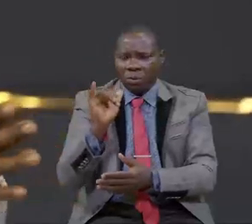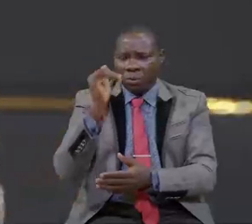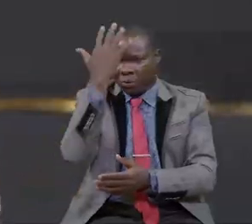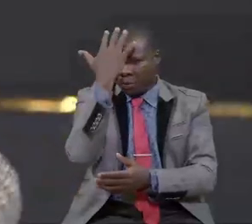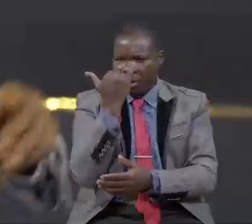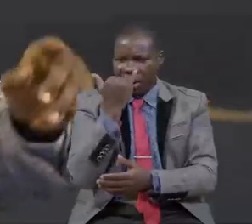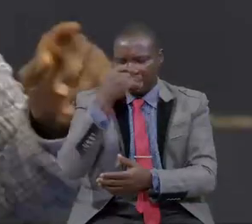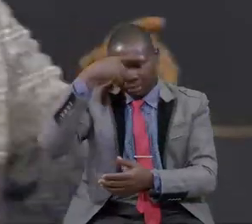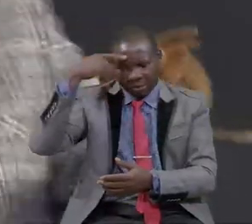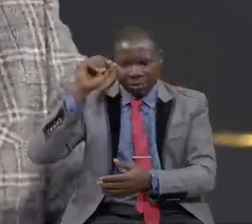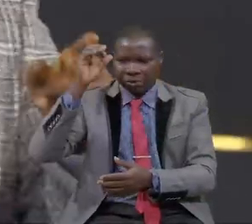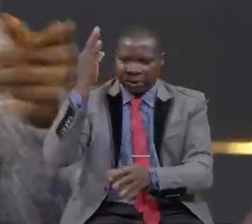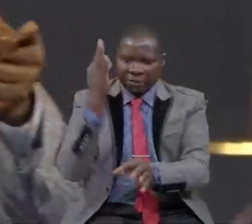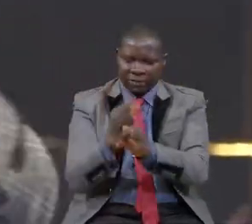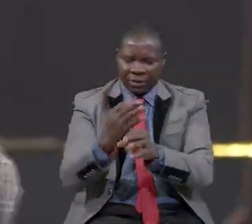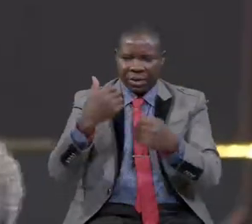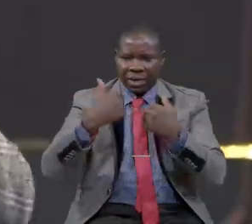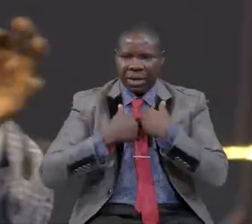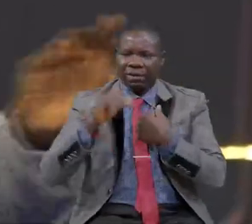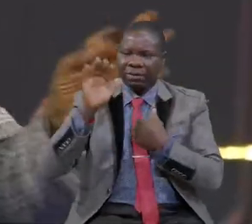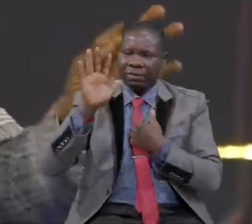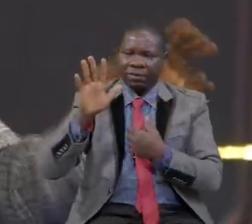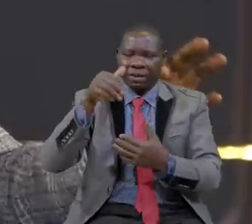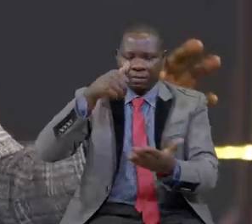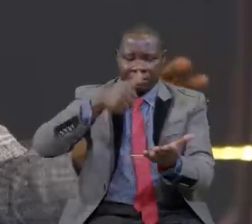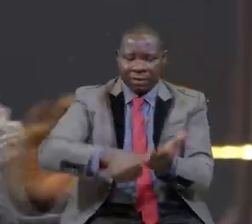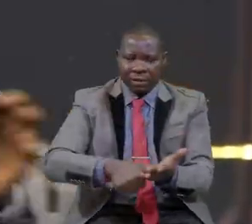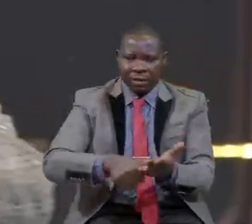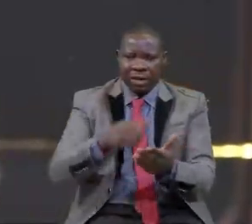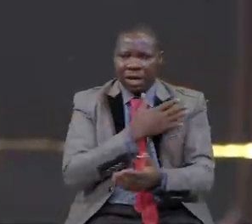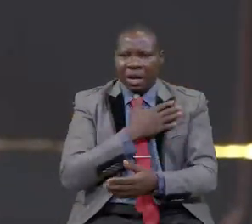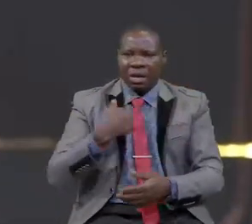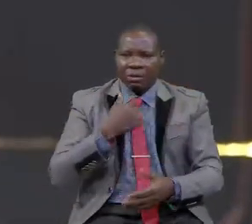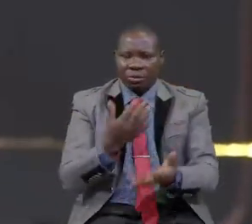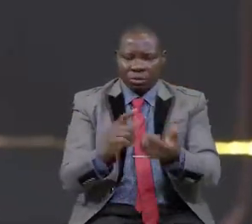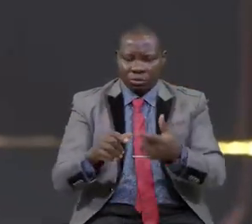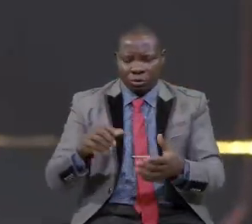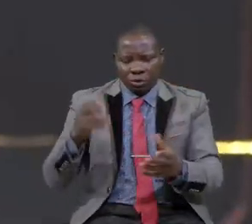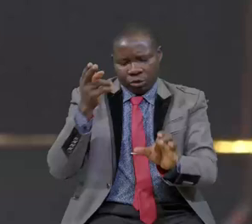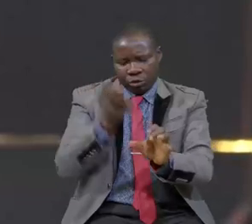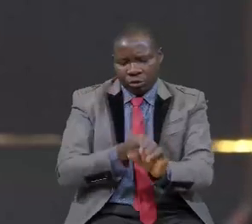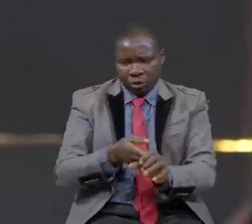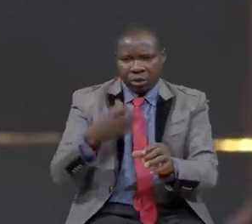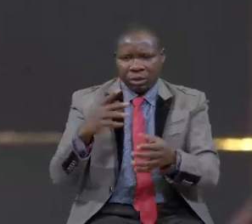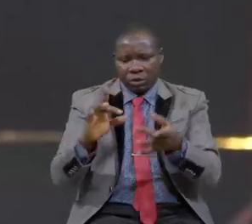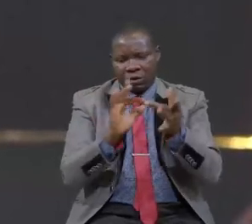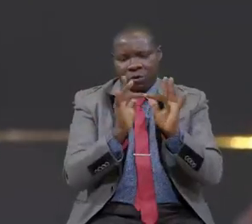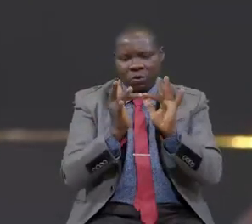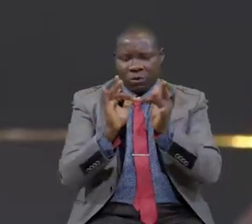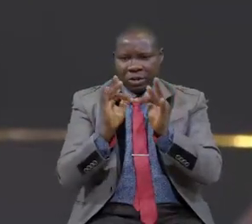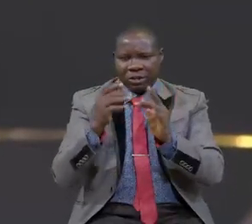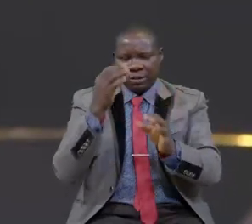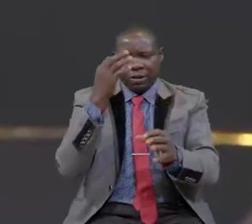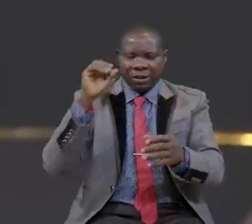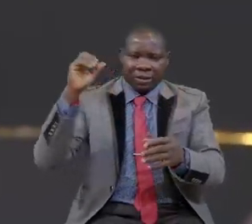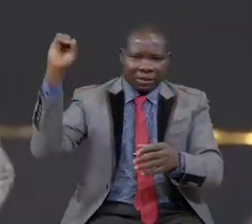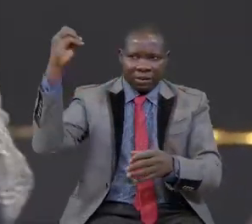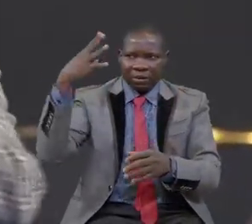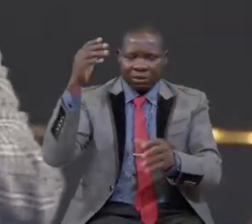5 letters. And we're connecting the grace with the faith. The G of